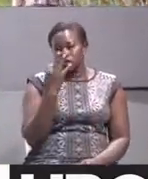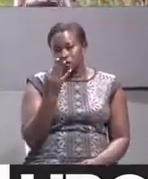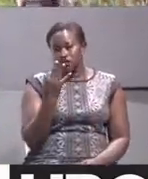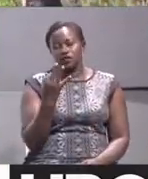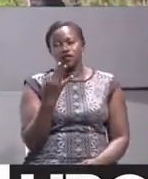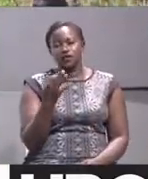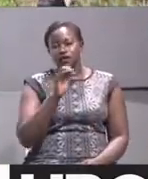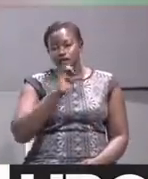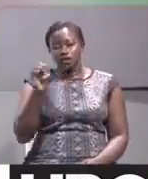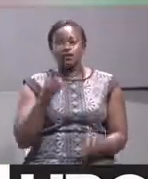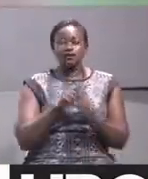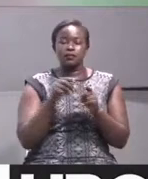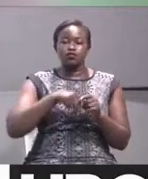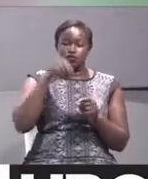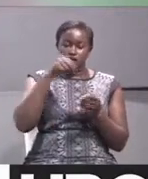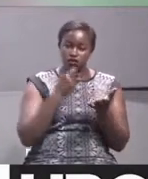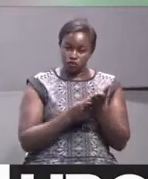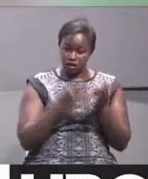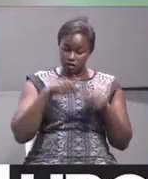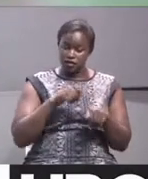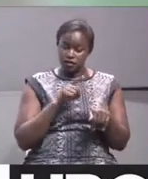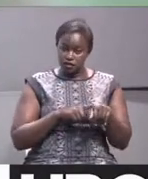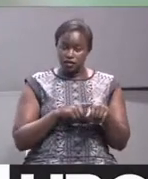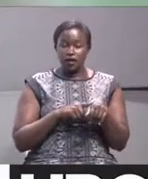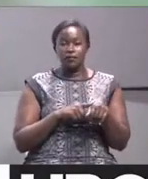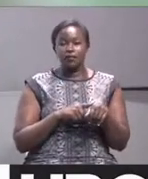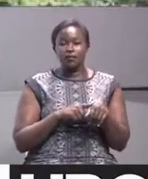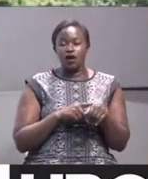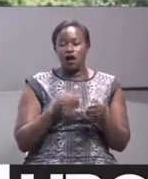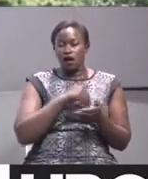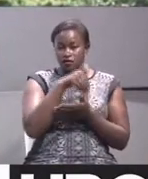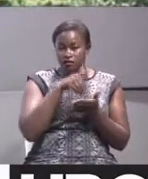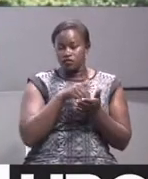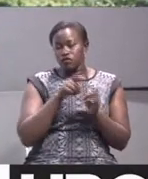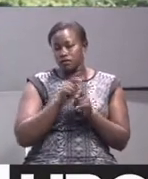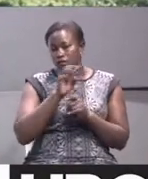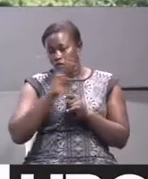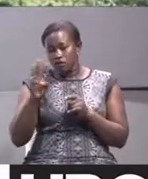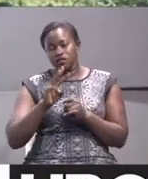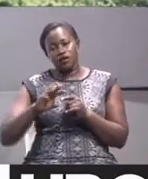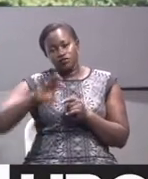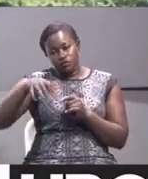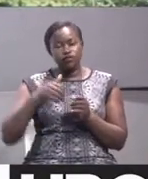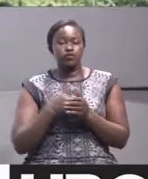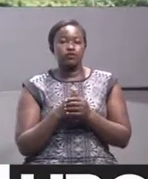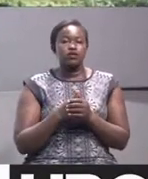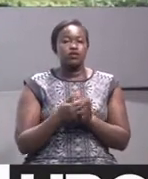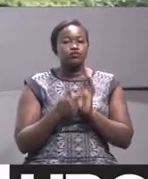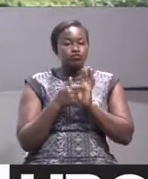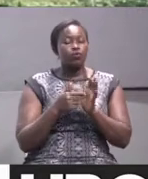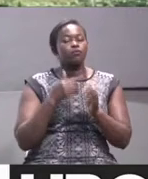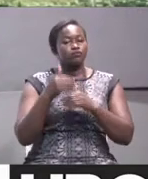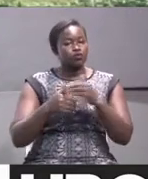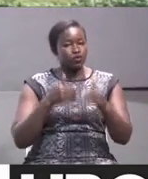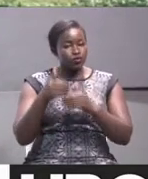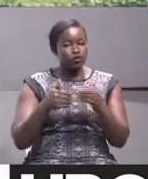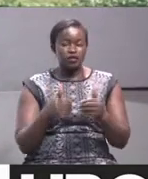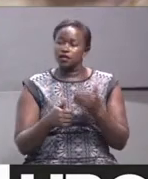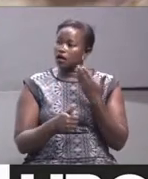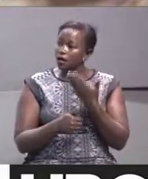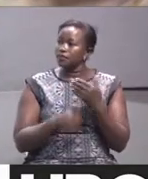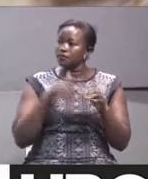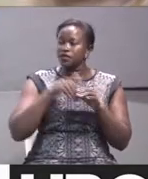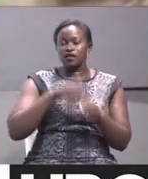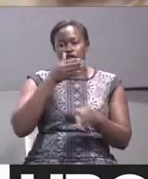northern Uganda. This time, the signs in the central and western region of the country show tremendous progress in the